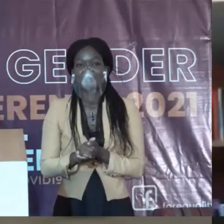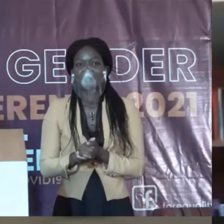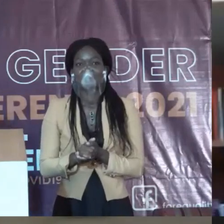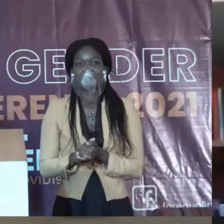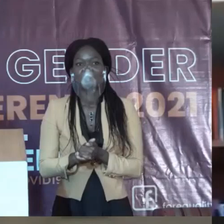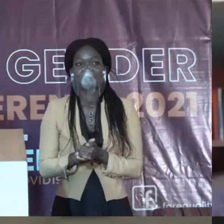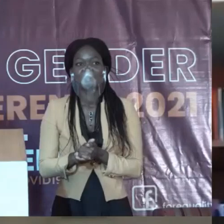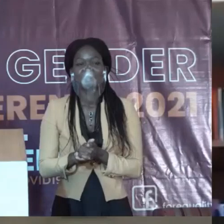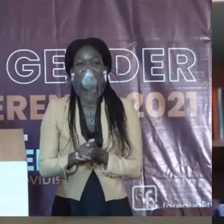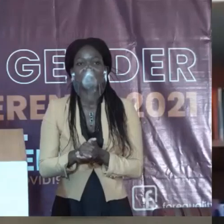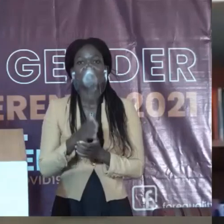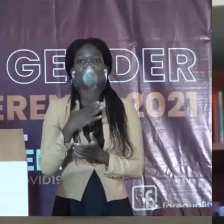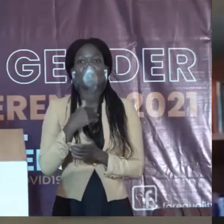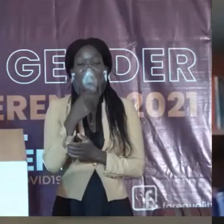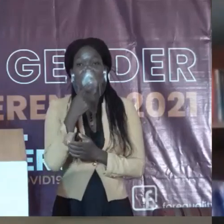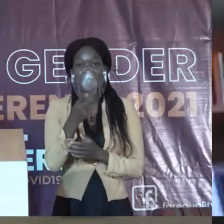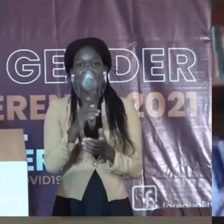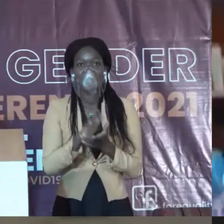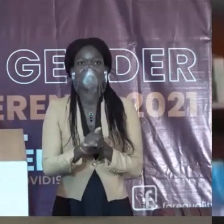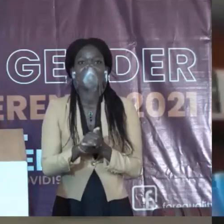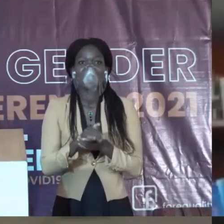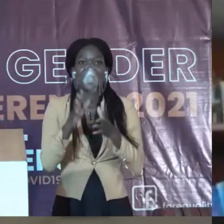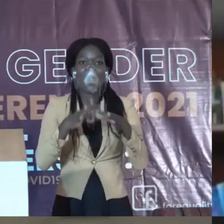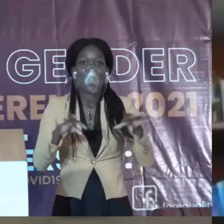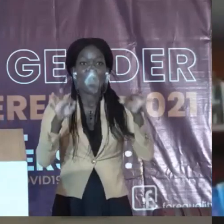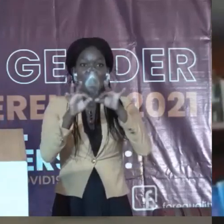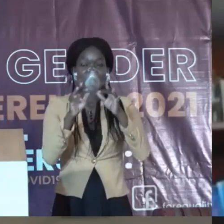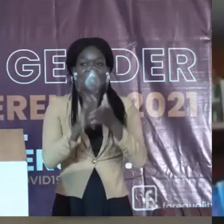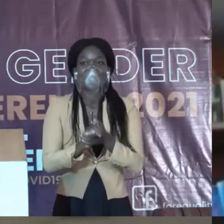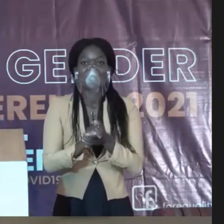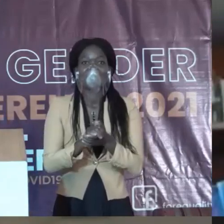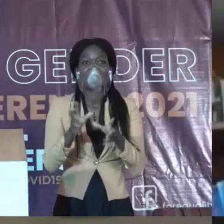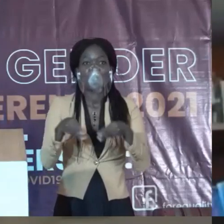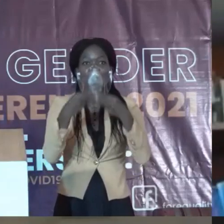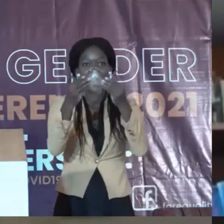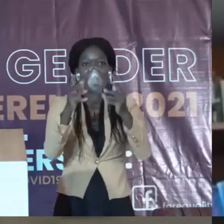would like to explain that the conference is also giving